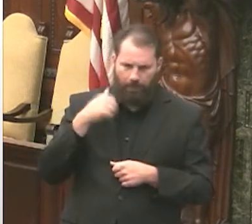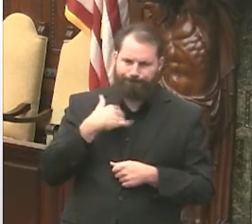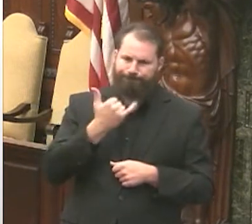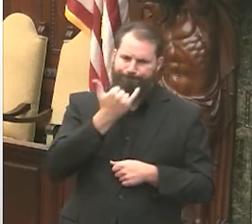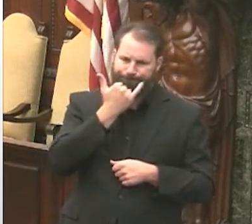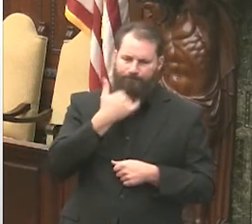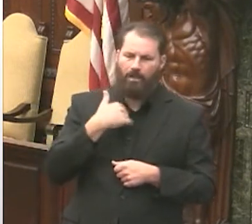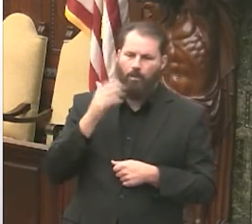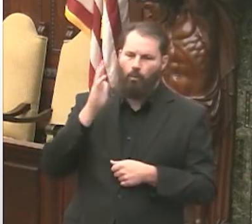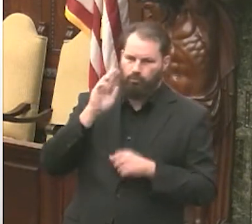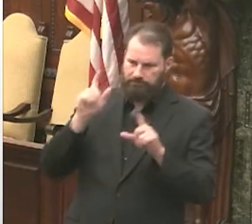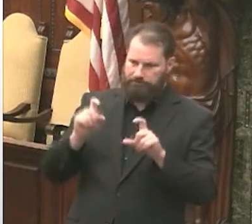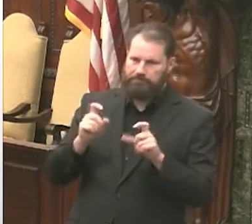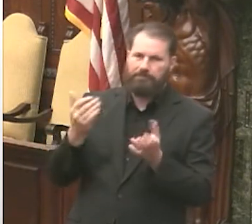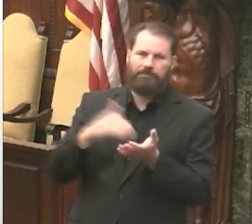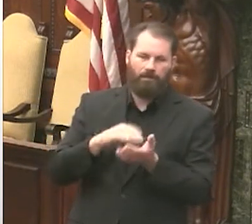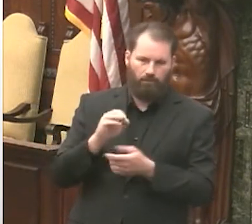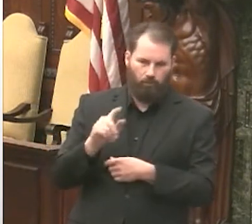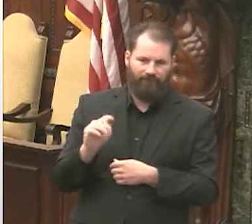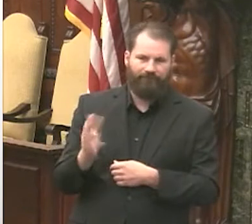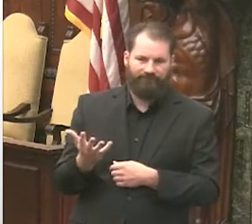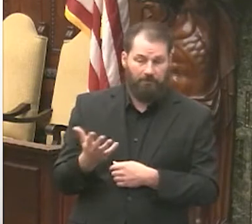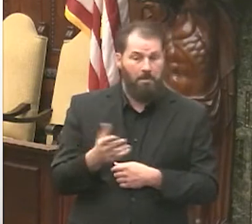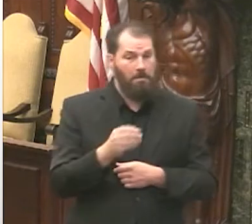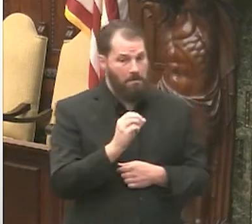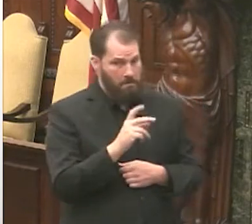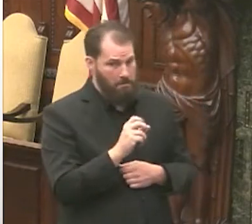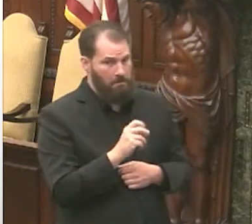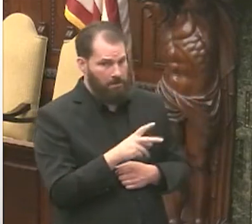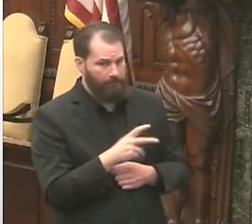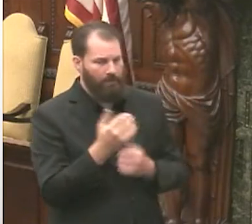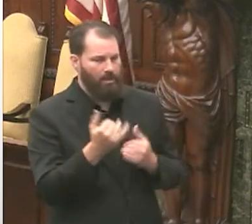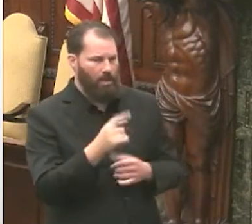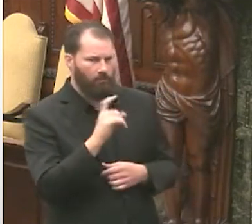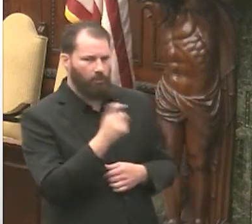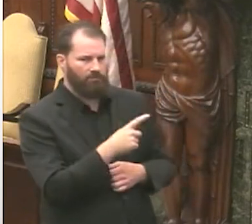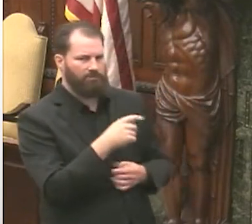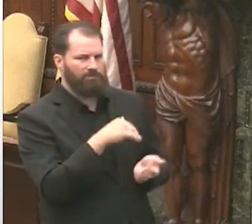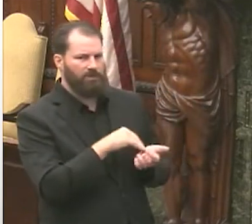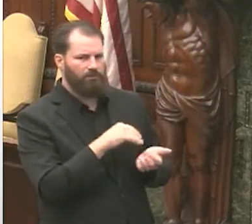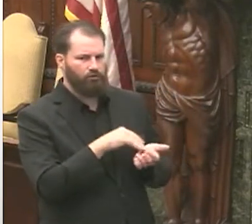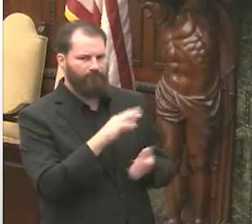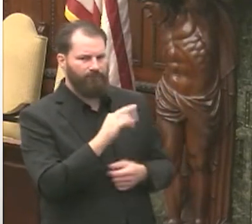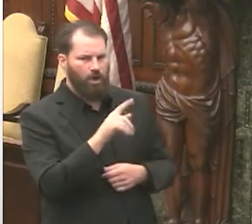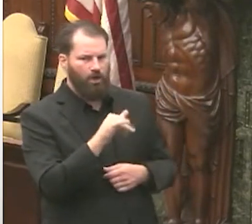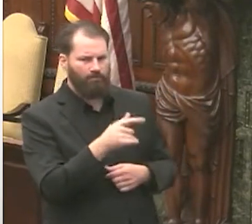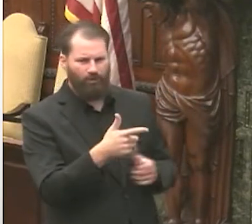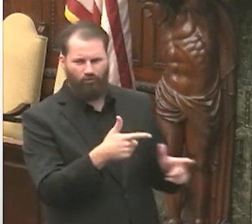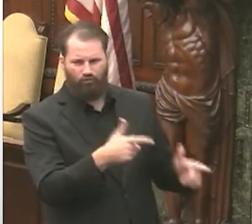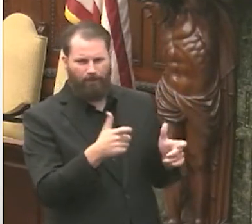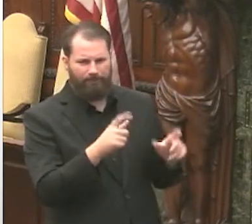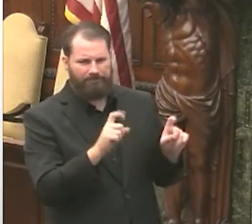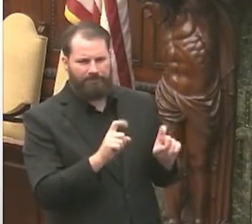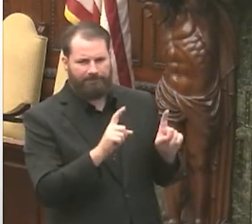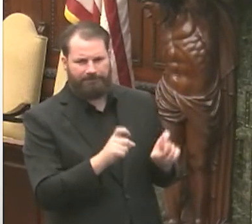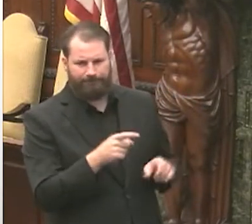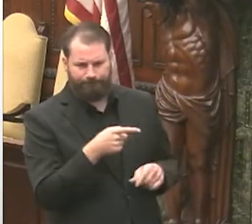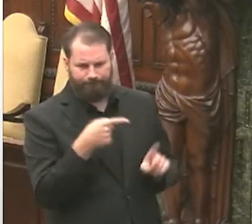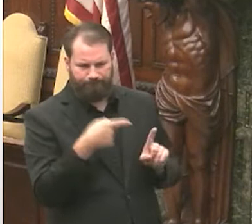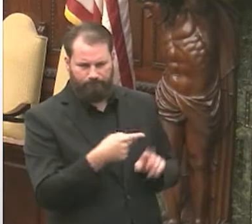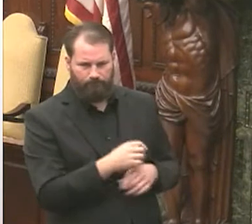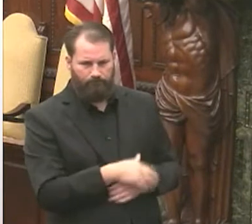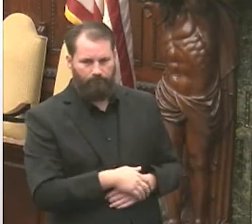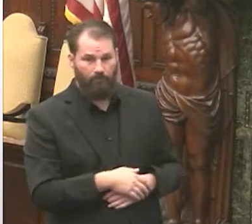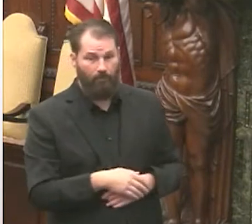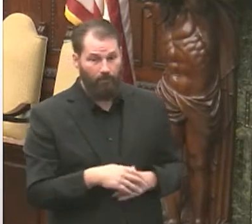Okay. And a question for Dr. Farley about the rapid tests. You mentioned that they're being categorized